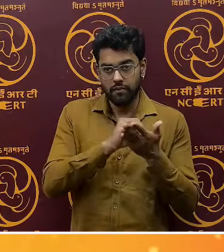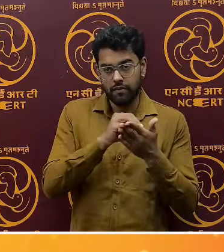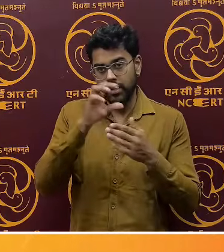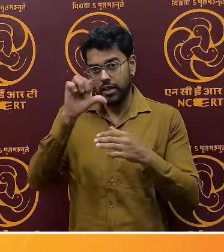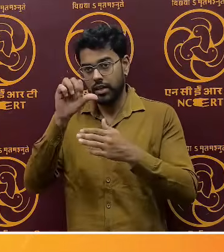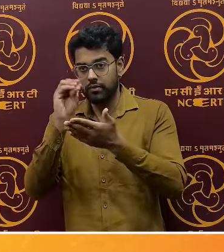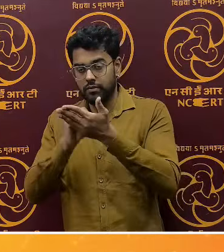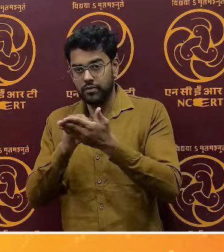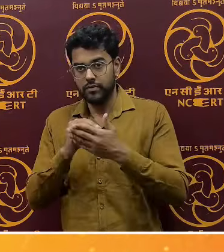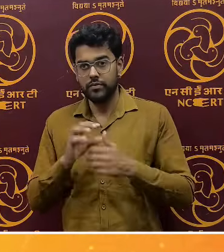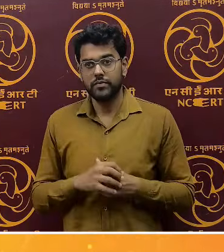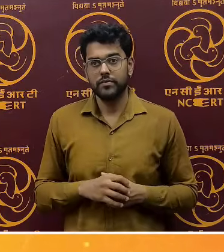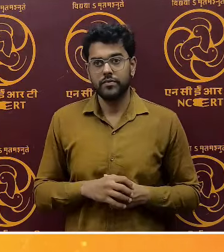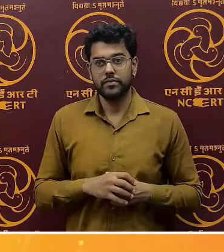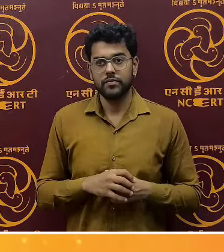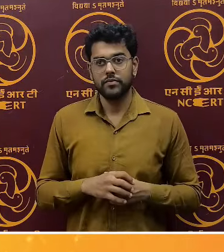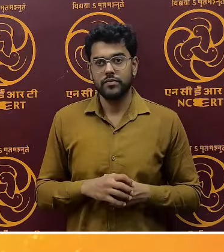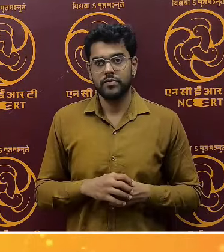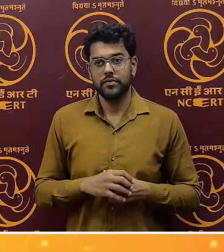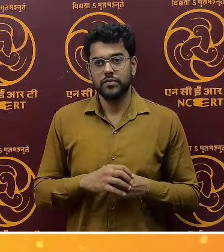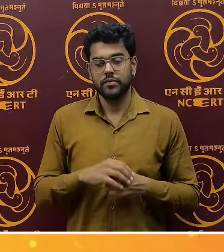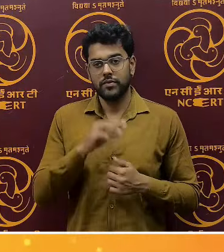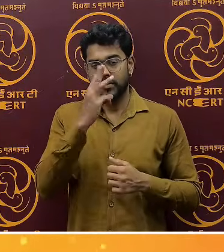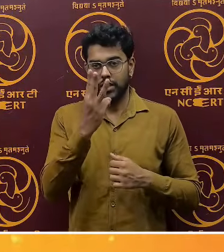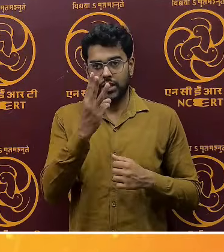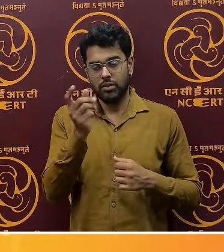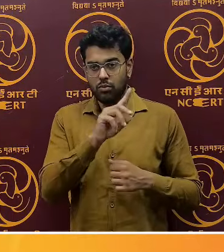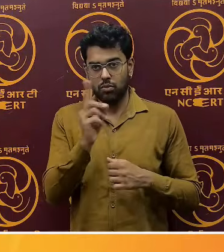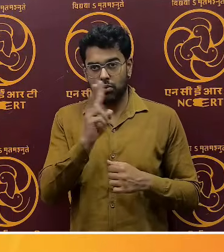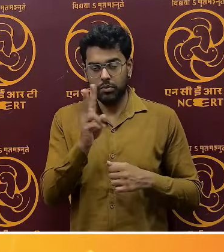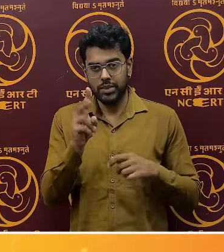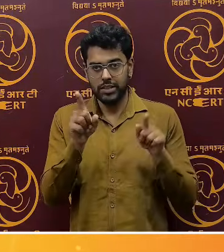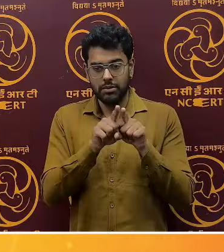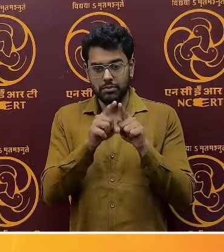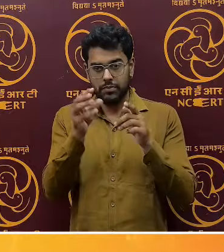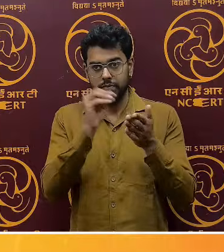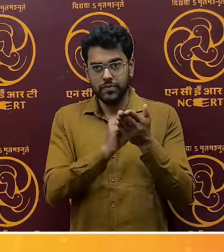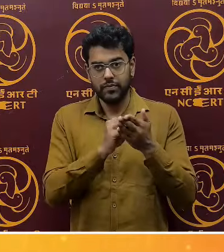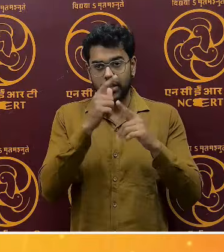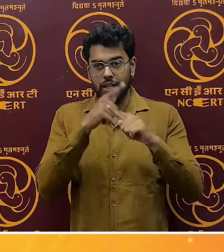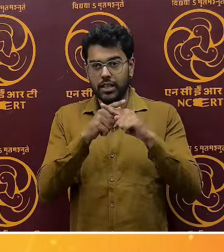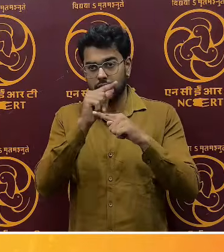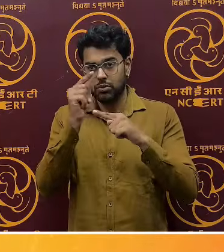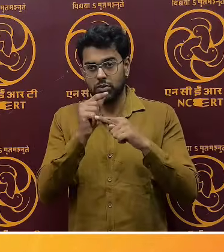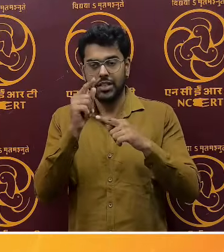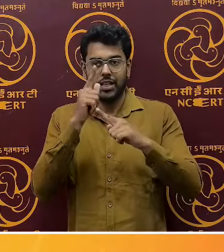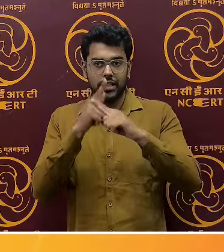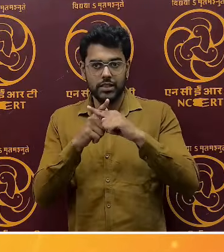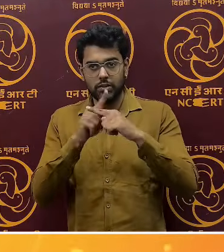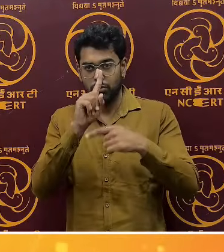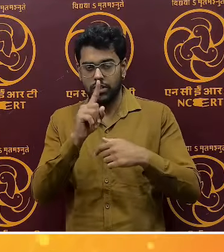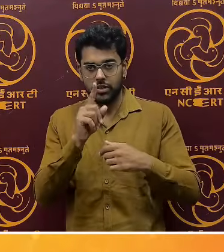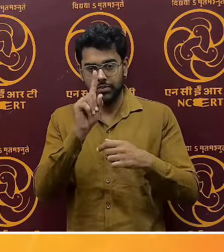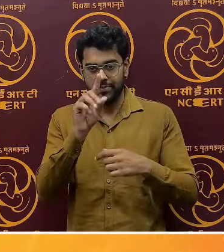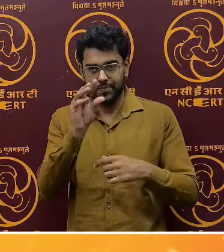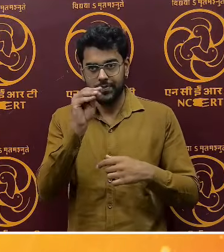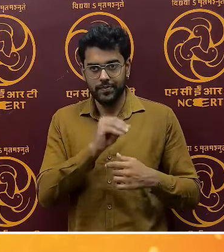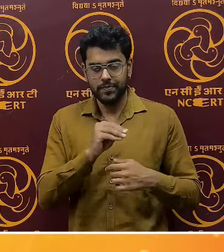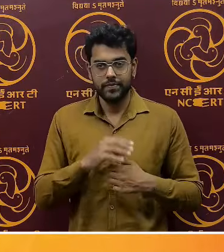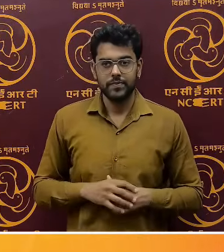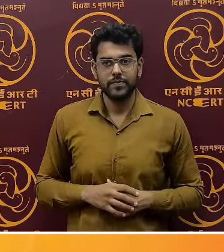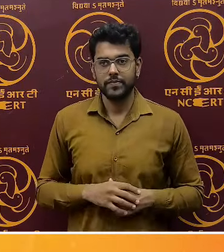so I can take 3 common from these two, and x square is x is 1x I can take.